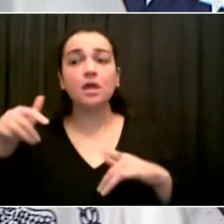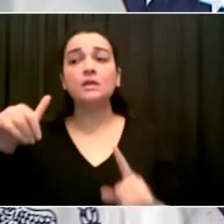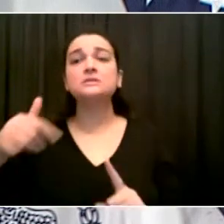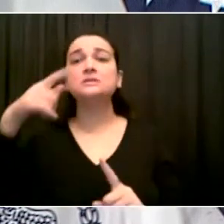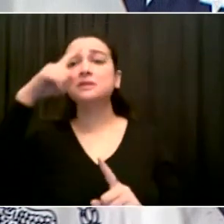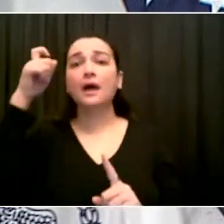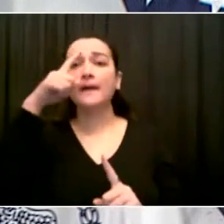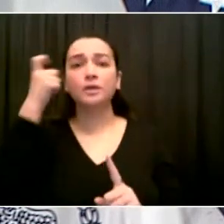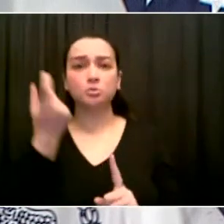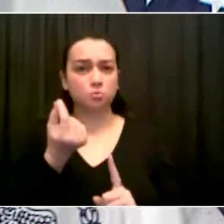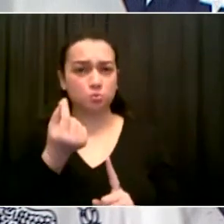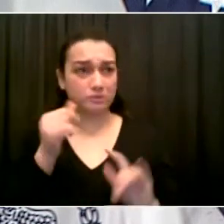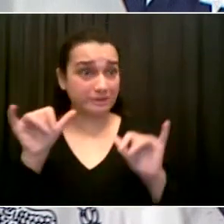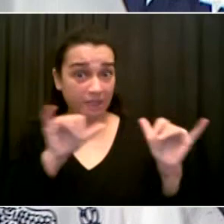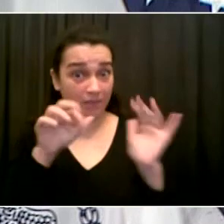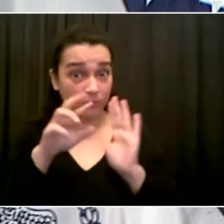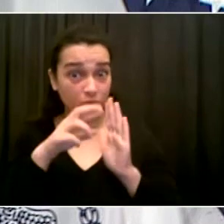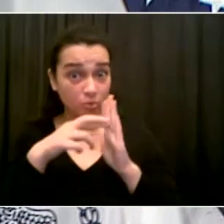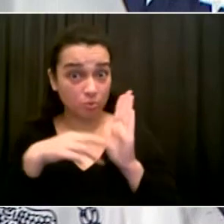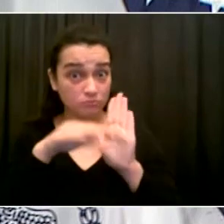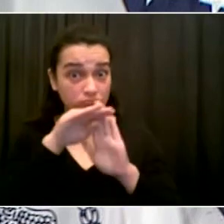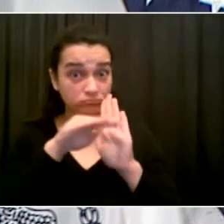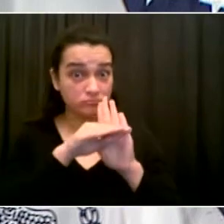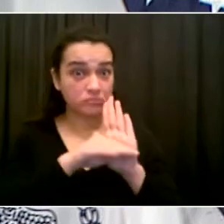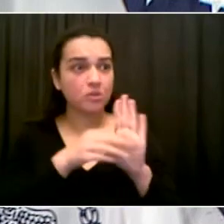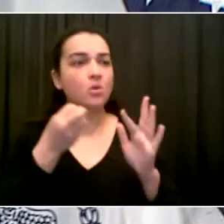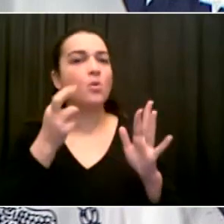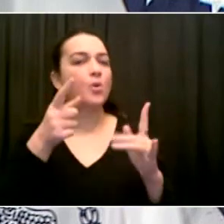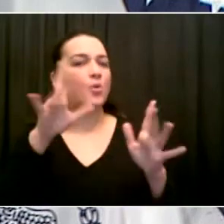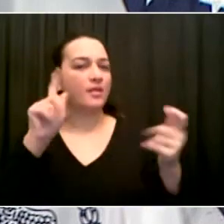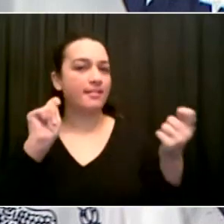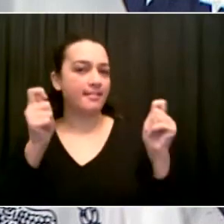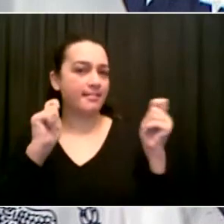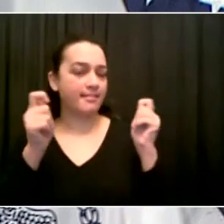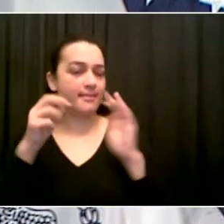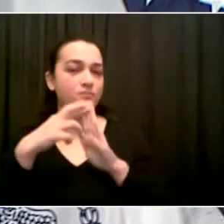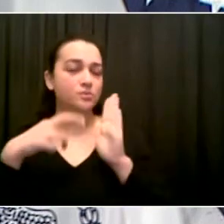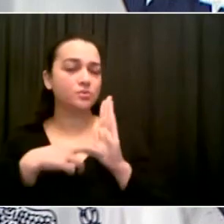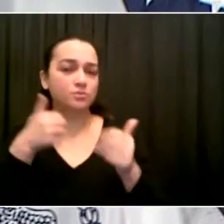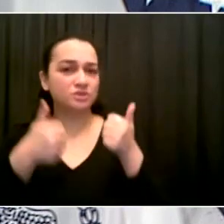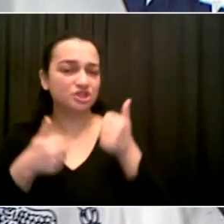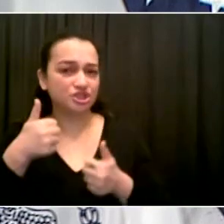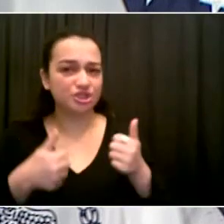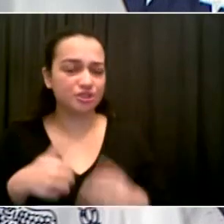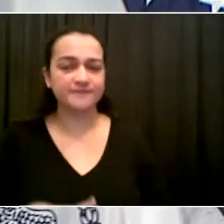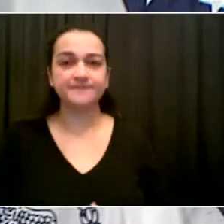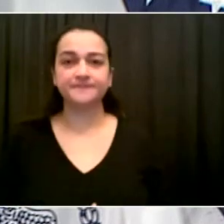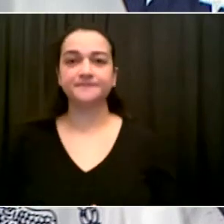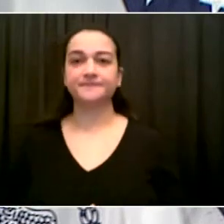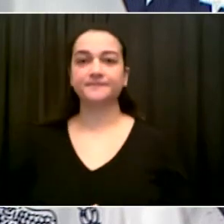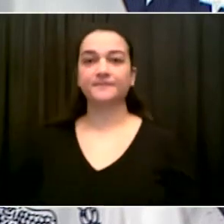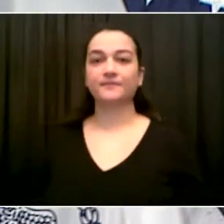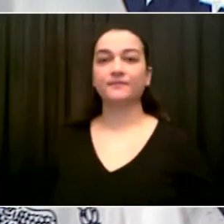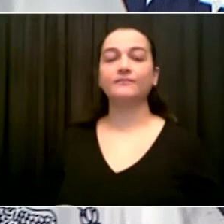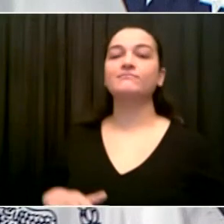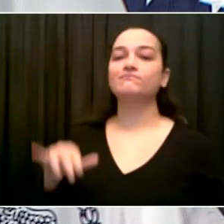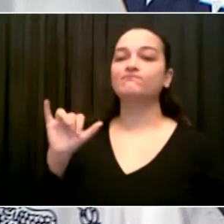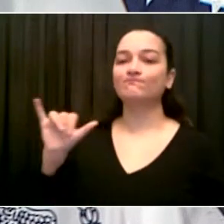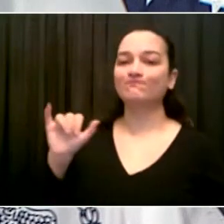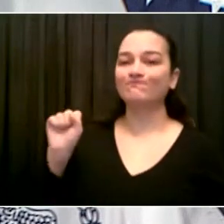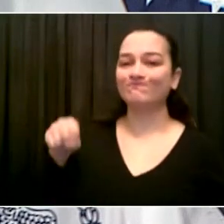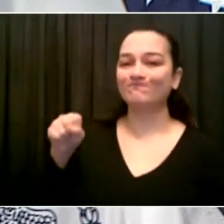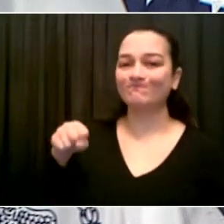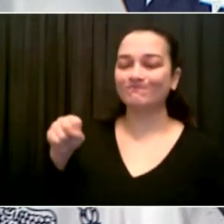people have to, continue to wear masks on the beach or whatever they did last summer? Look, I think things are evolving, Katie. Obviously, as more and more people